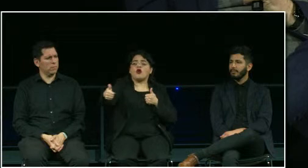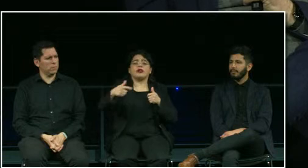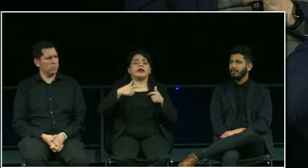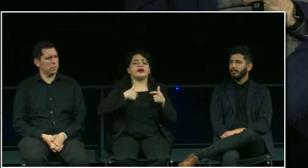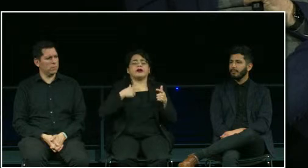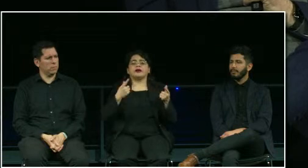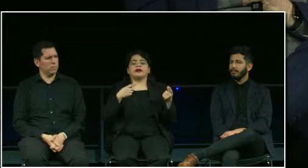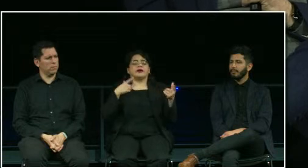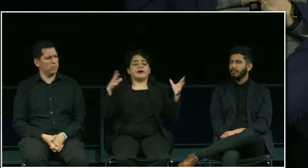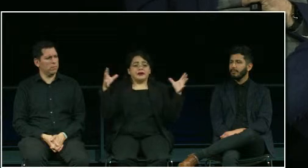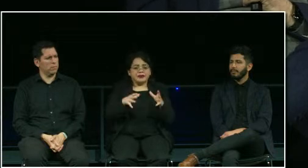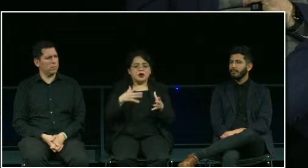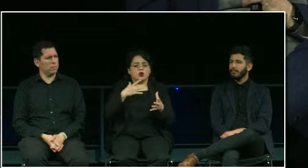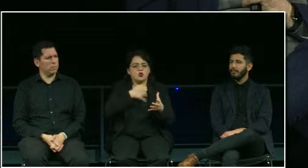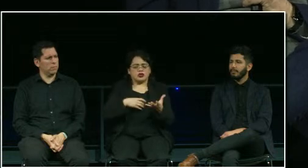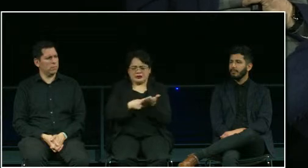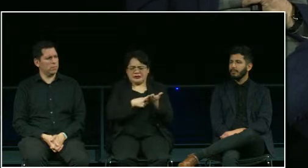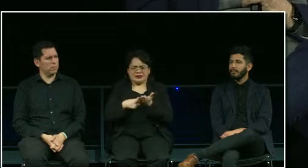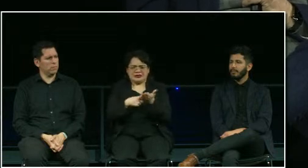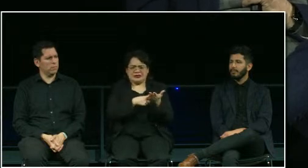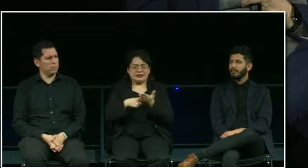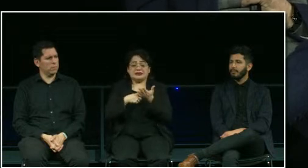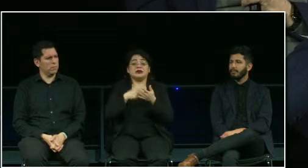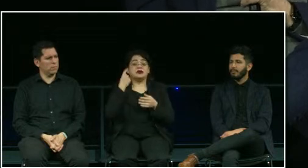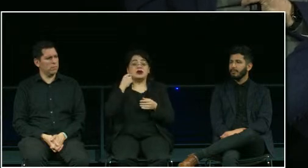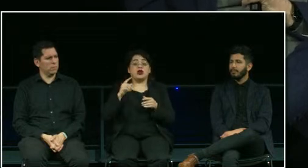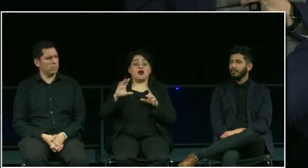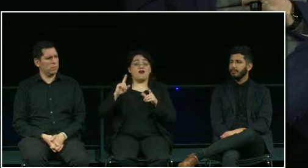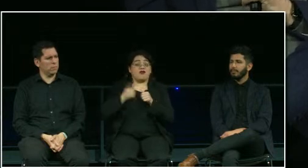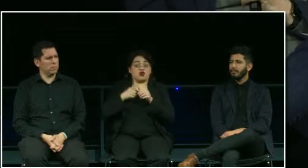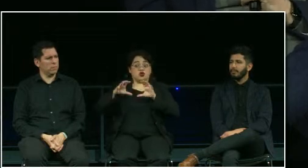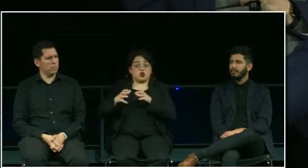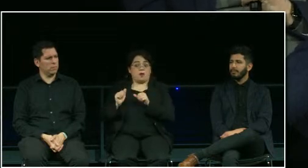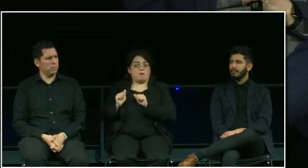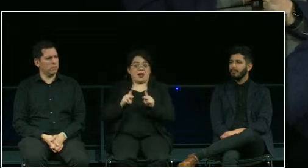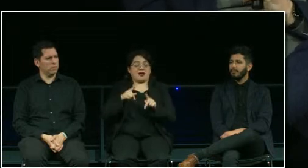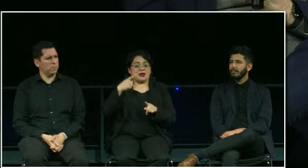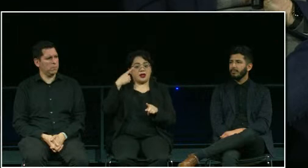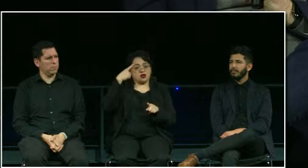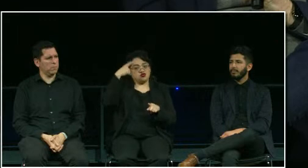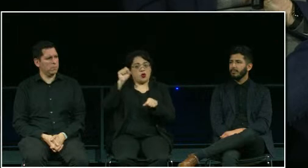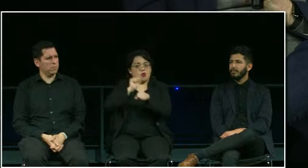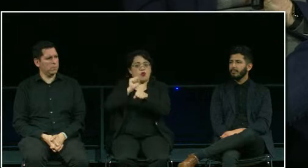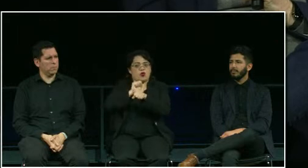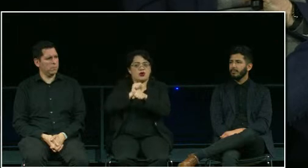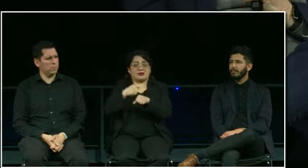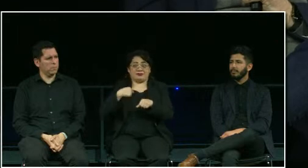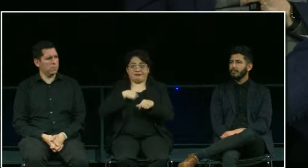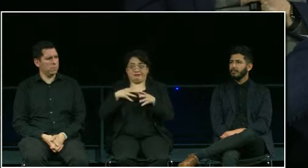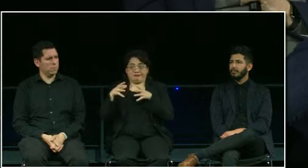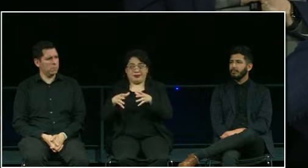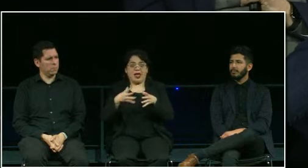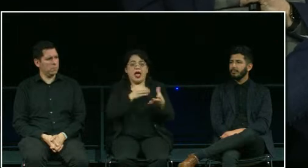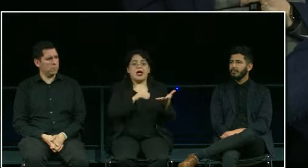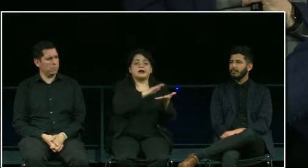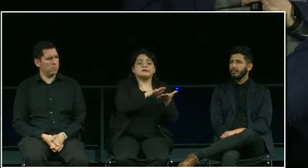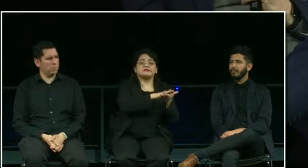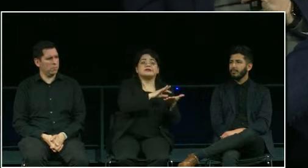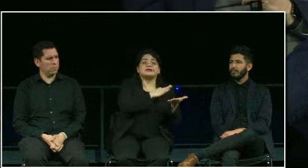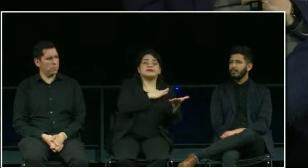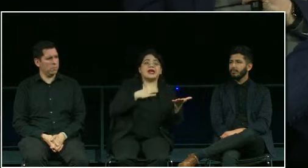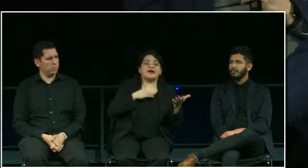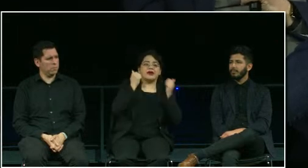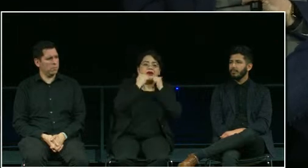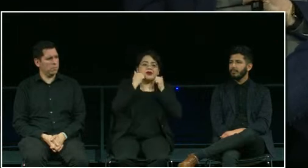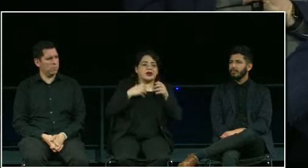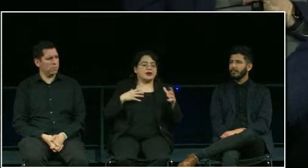would actually go back to work. And we were the first people back at DreamWorks, and it was really weird because it was us and the janitorial staff every day. And